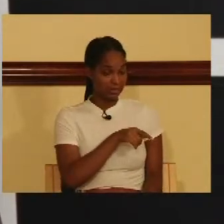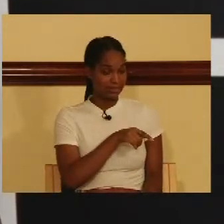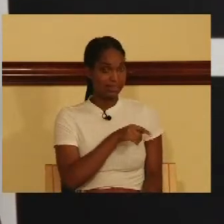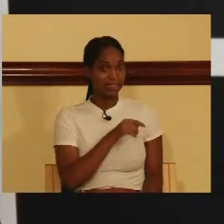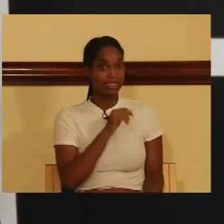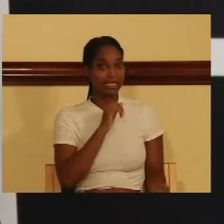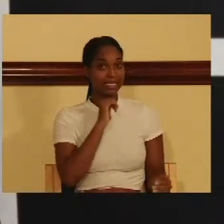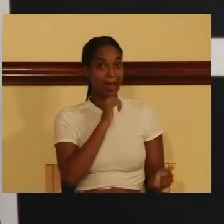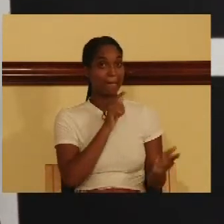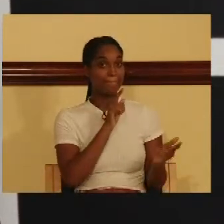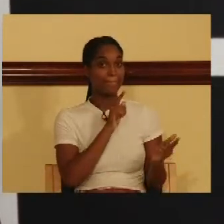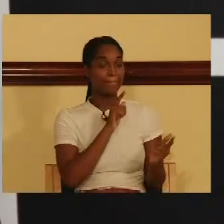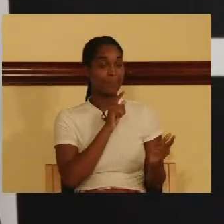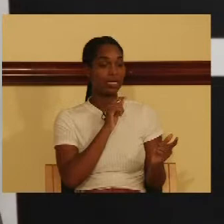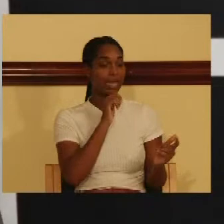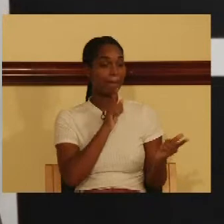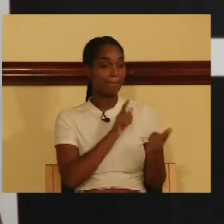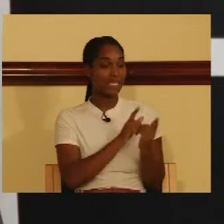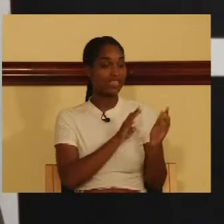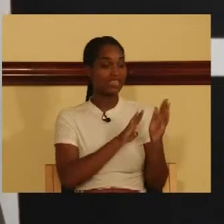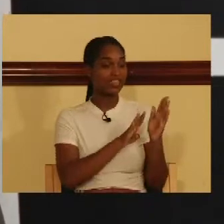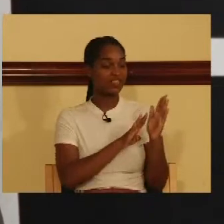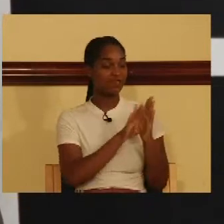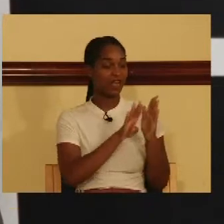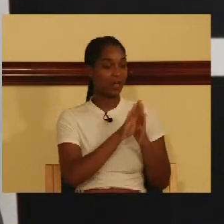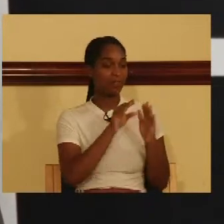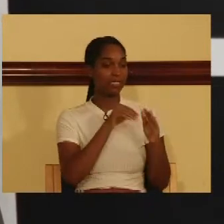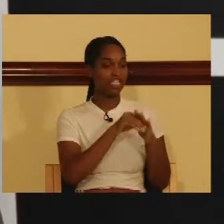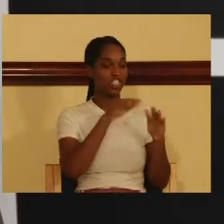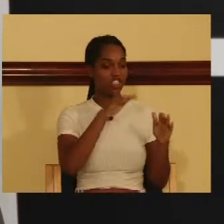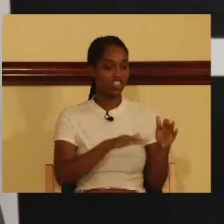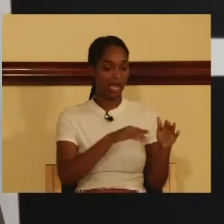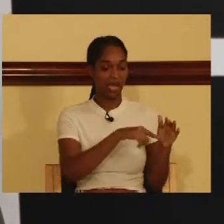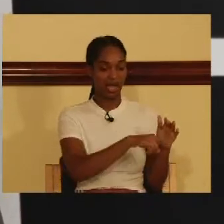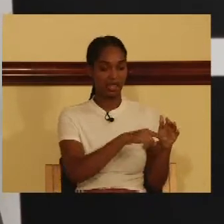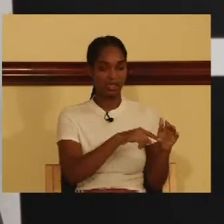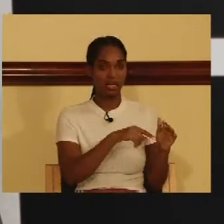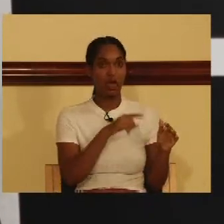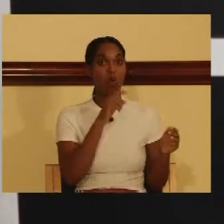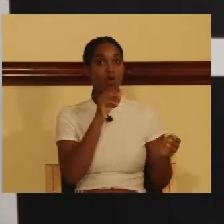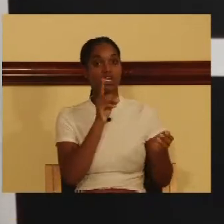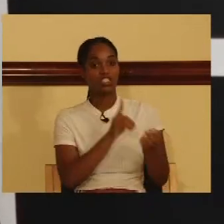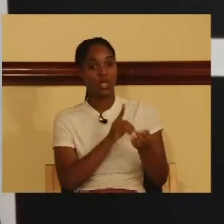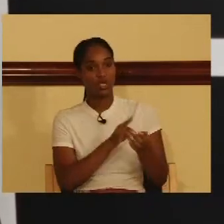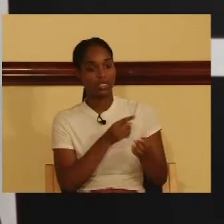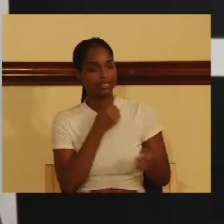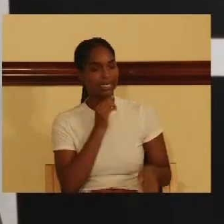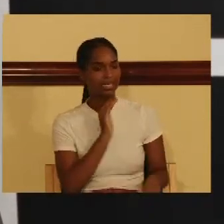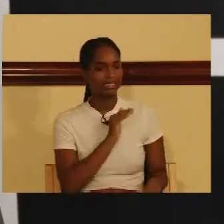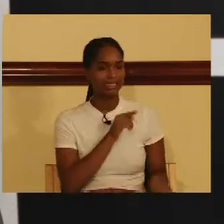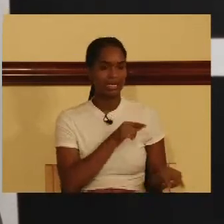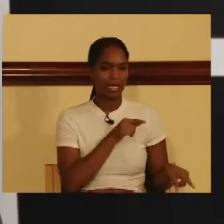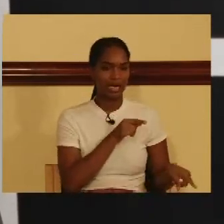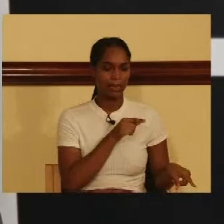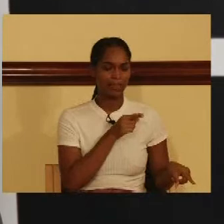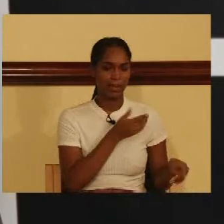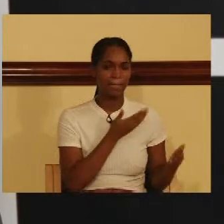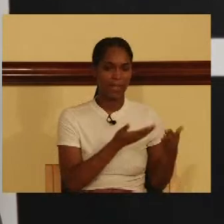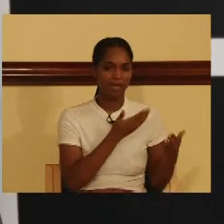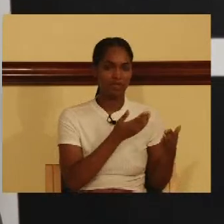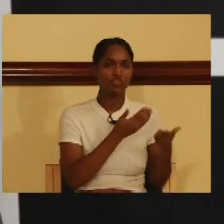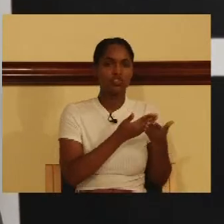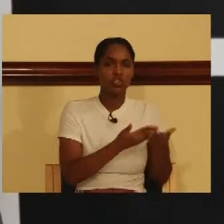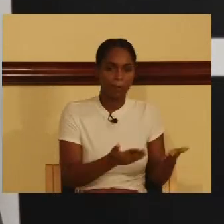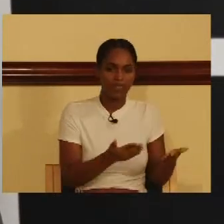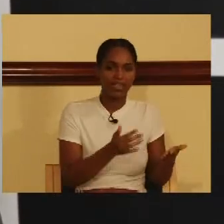some developmental milestone, and their doctor or their medical professional would have pointed out that there is